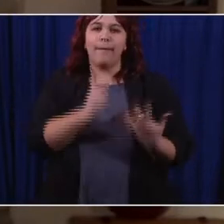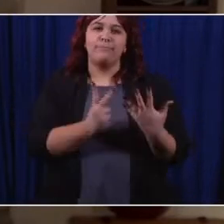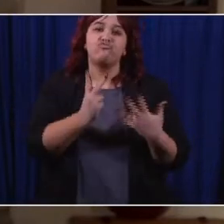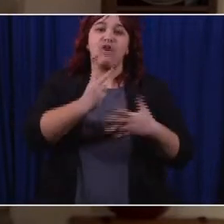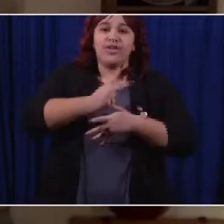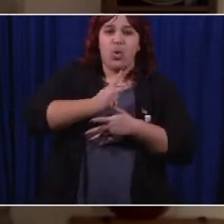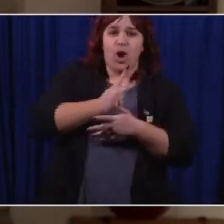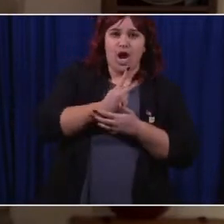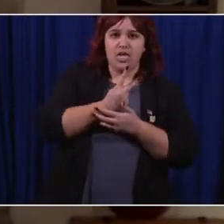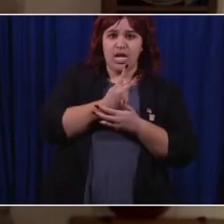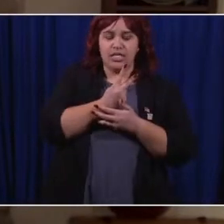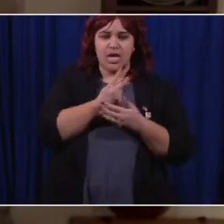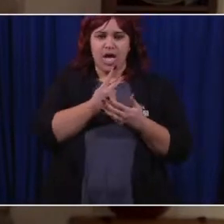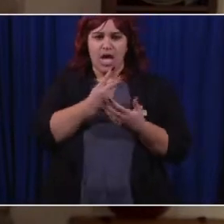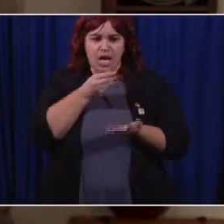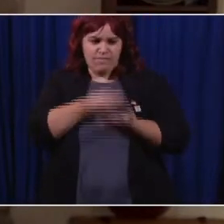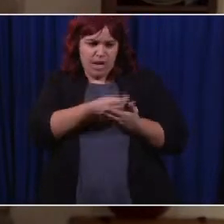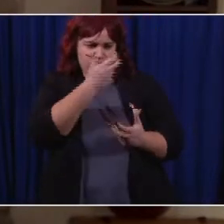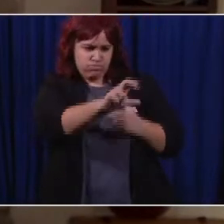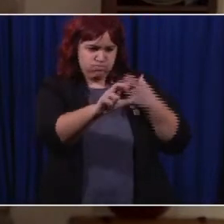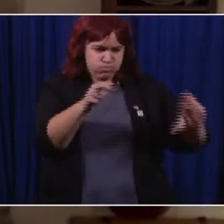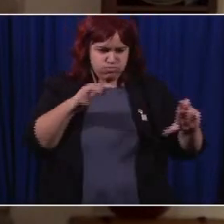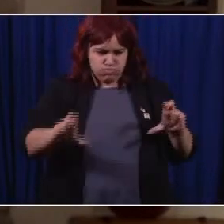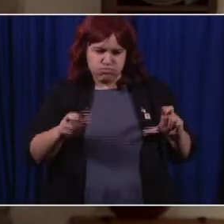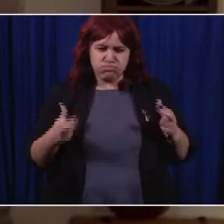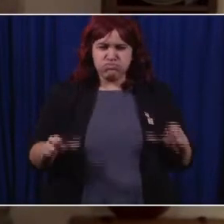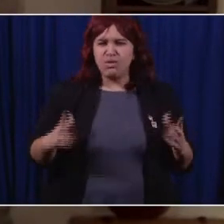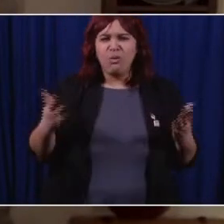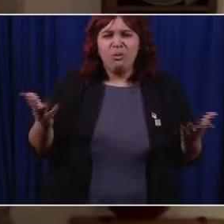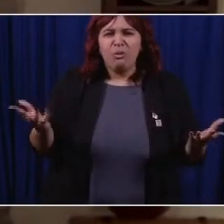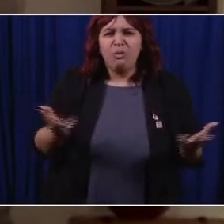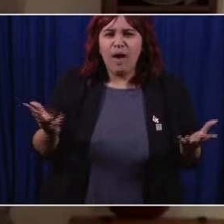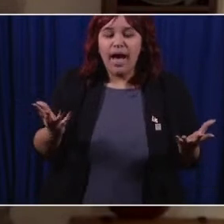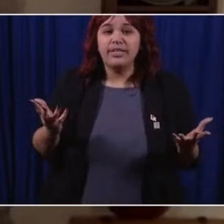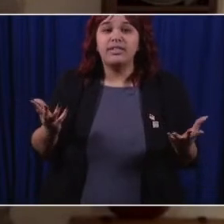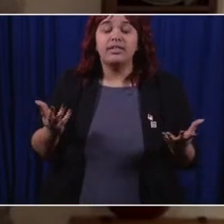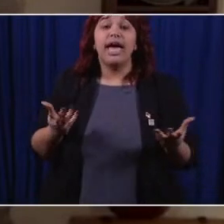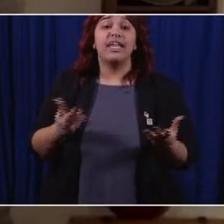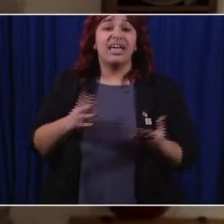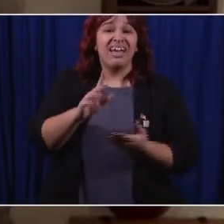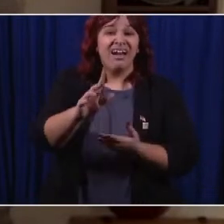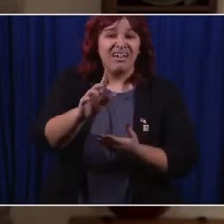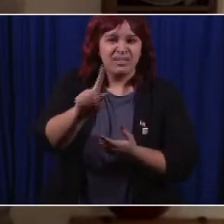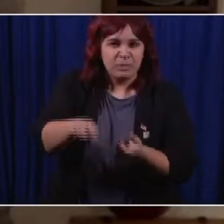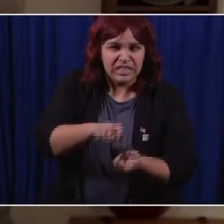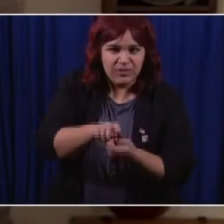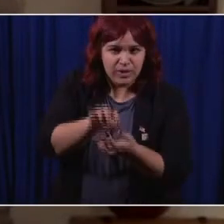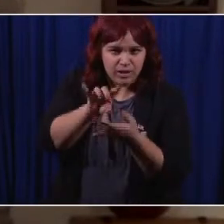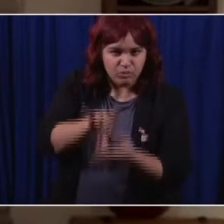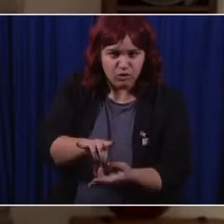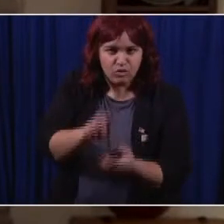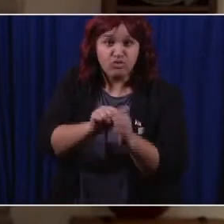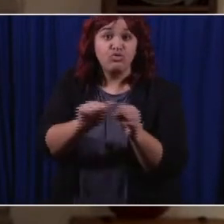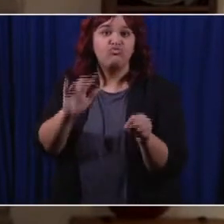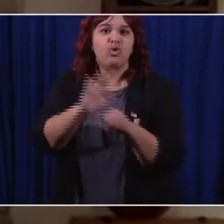that budget proposal, again, in terms of fighting the coronavirus?